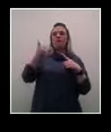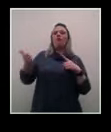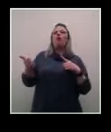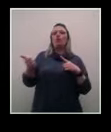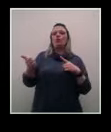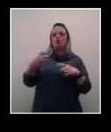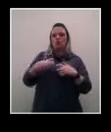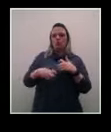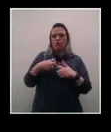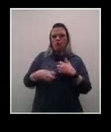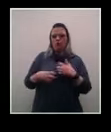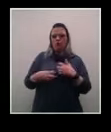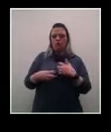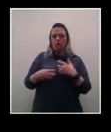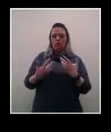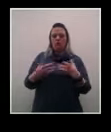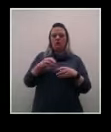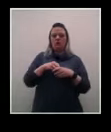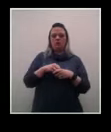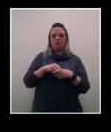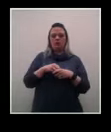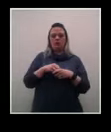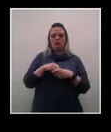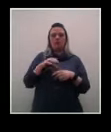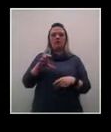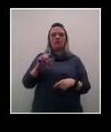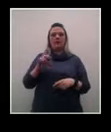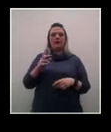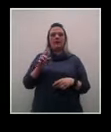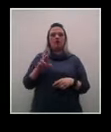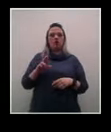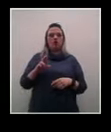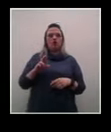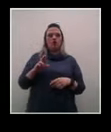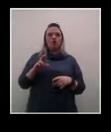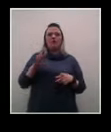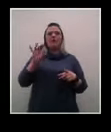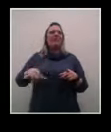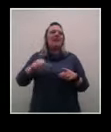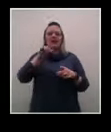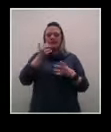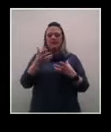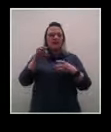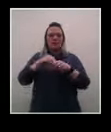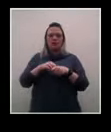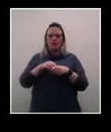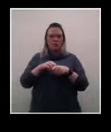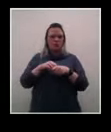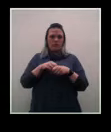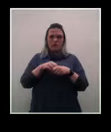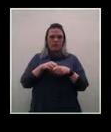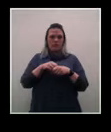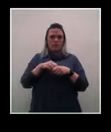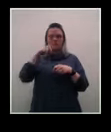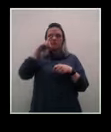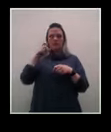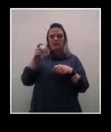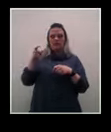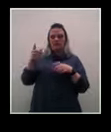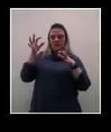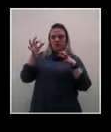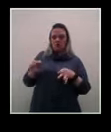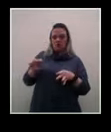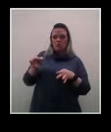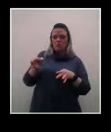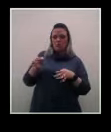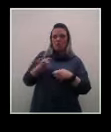circumstances, including some late-stage cancer. Those were not included in the death totals here because it was determined that they died